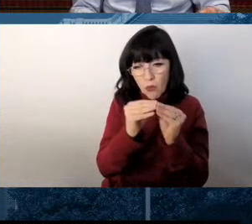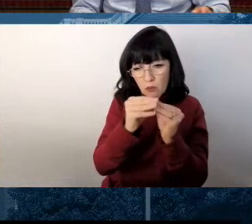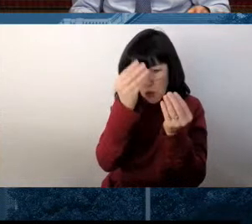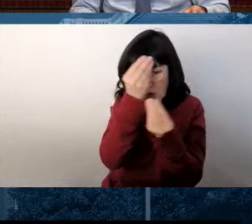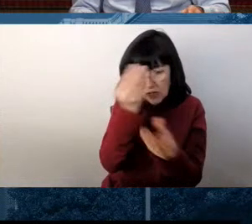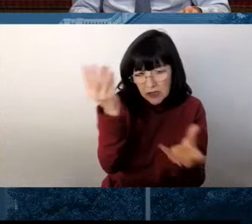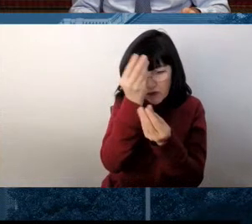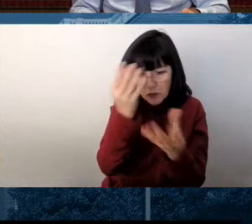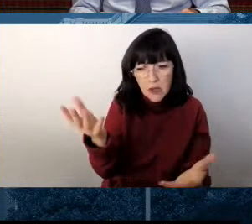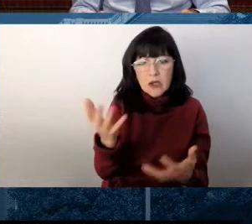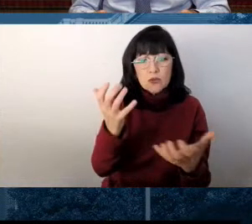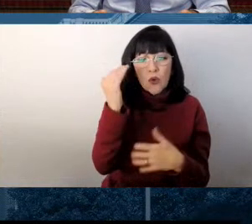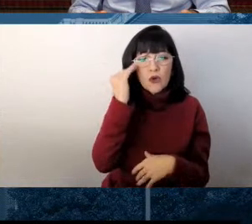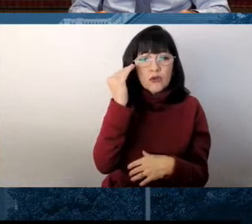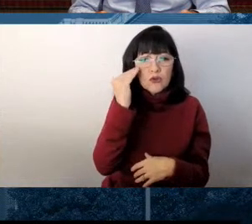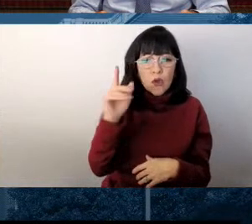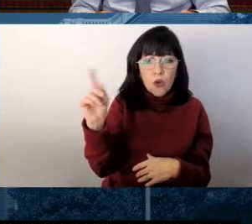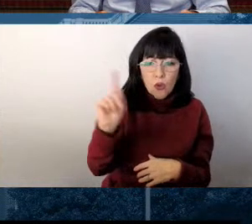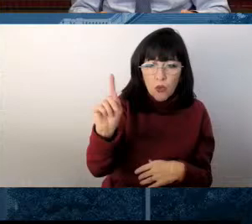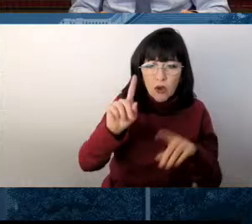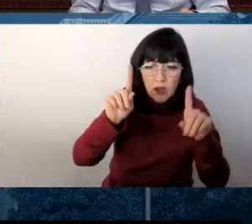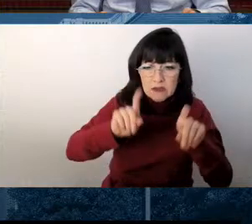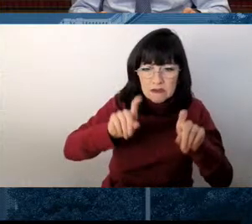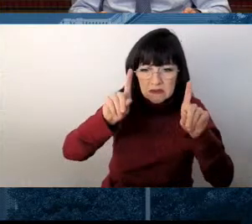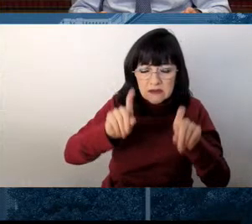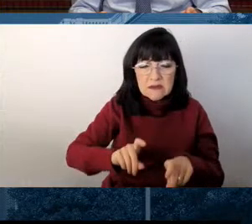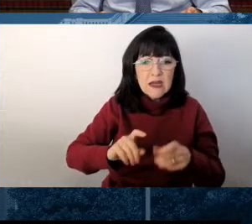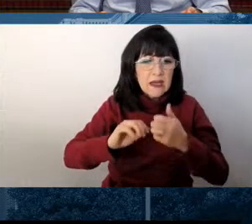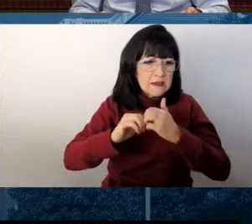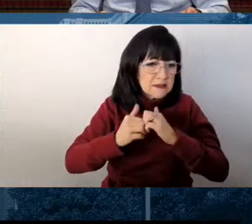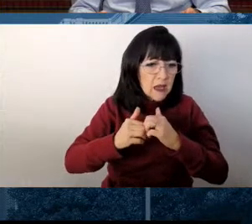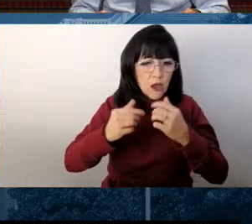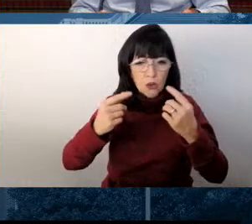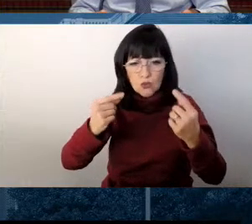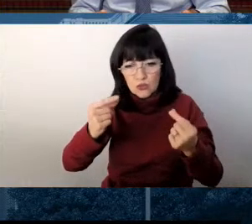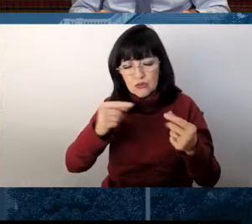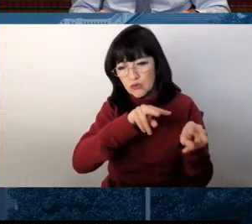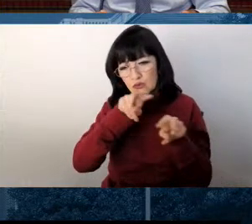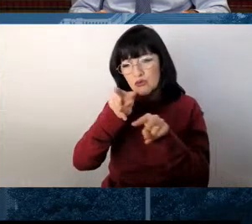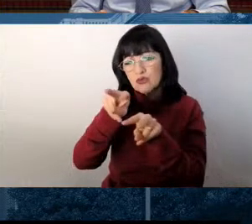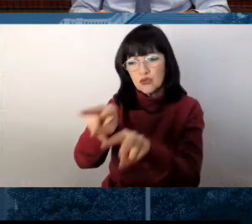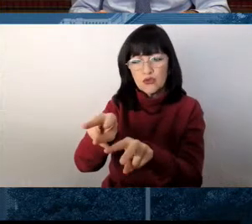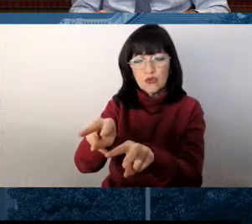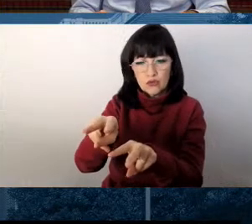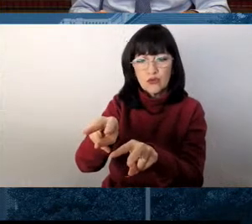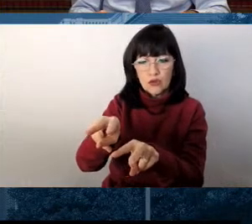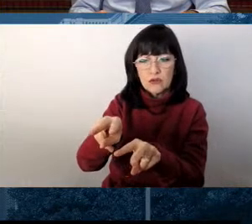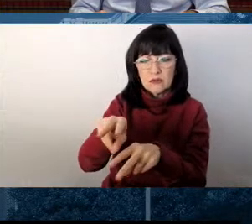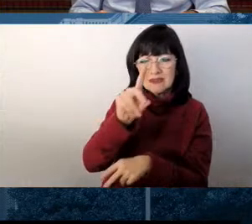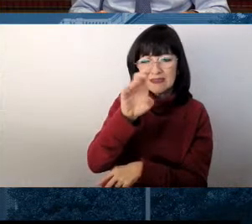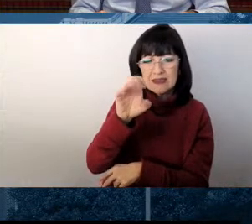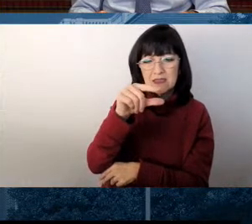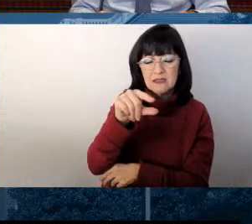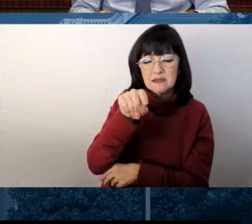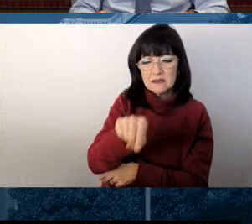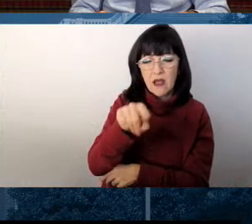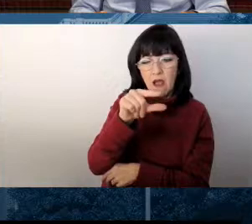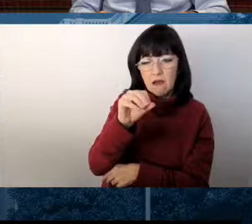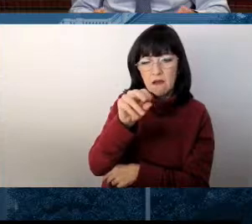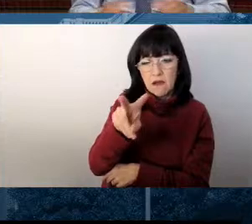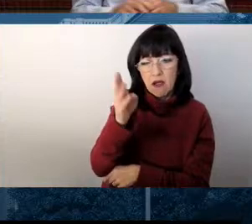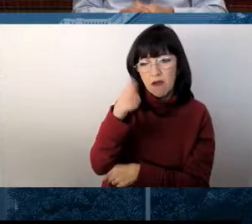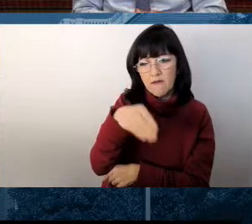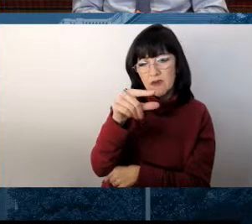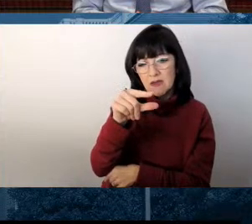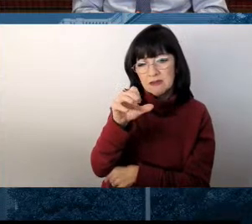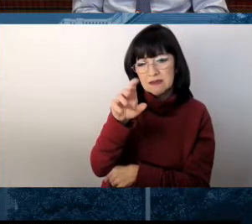tested to show those places. There are the opportunities there, state service centers, public